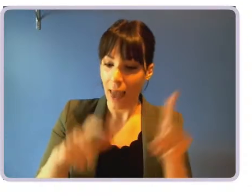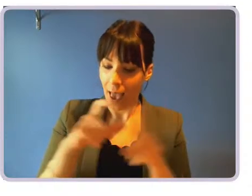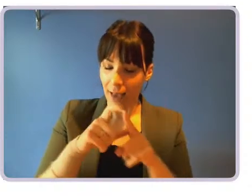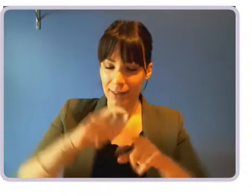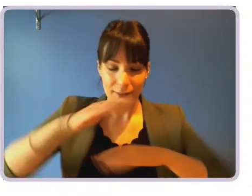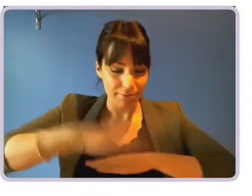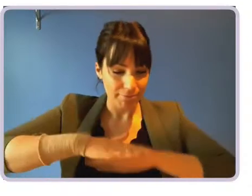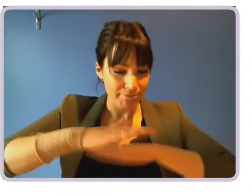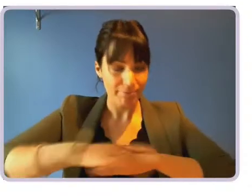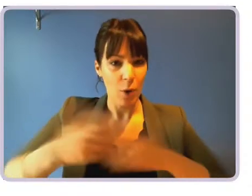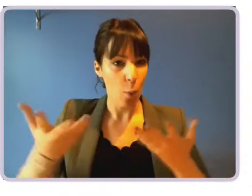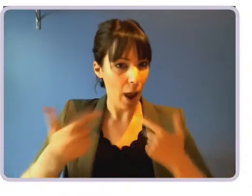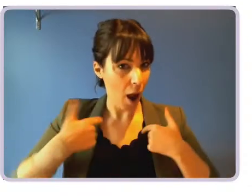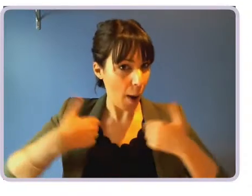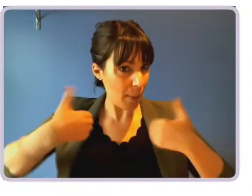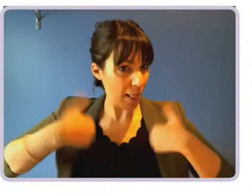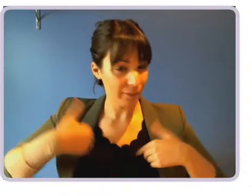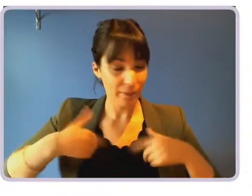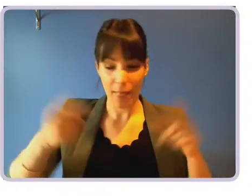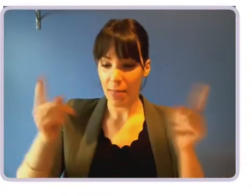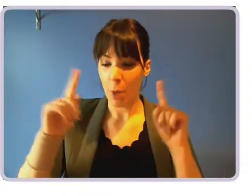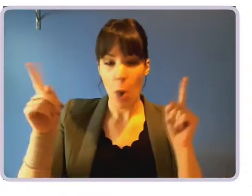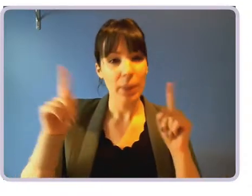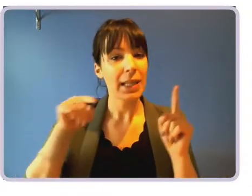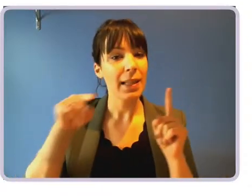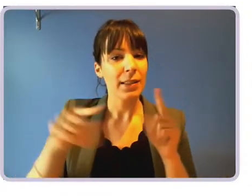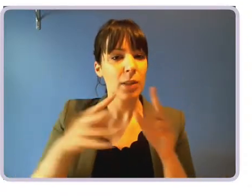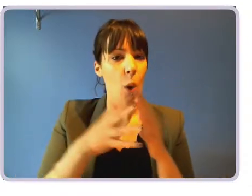residing, the Wadawurrung people,